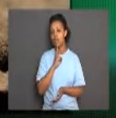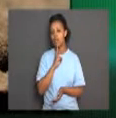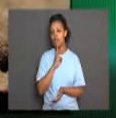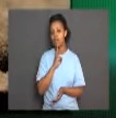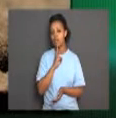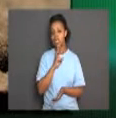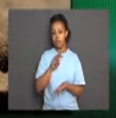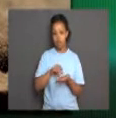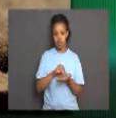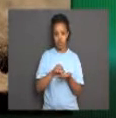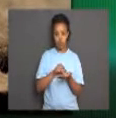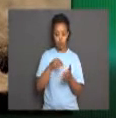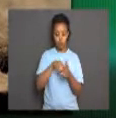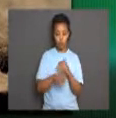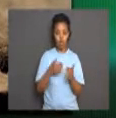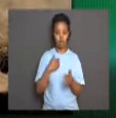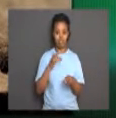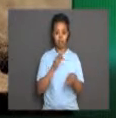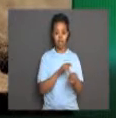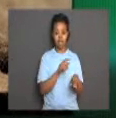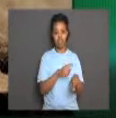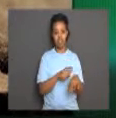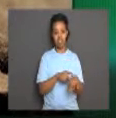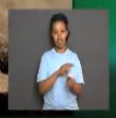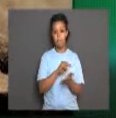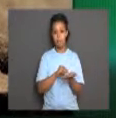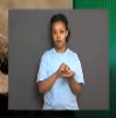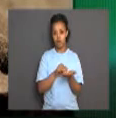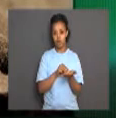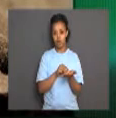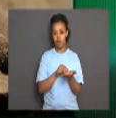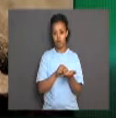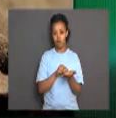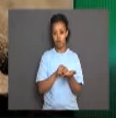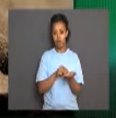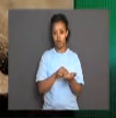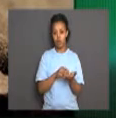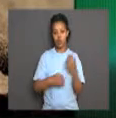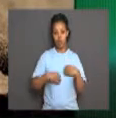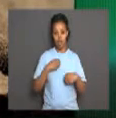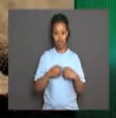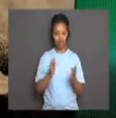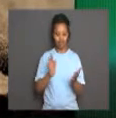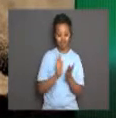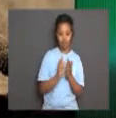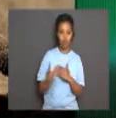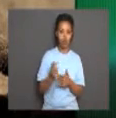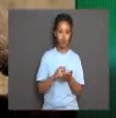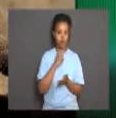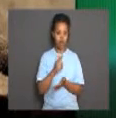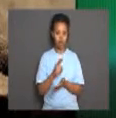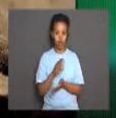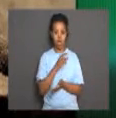in minerals seeps through, the minerals stick to the particles of sediment. It